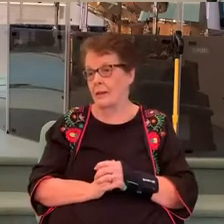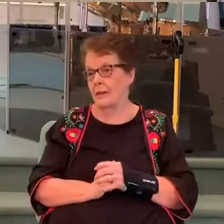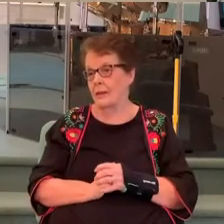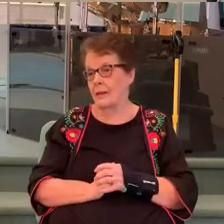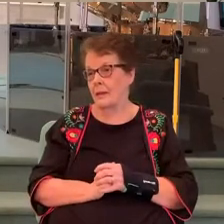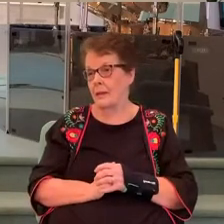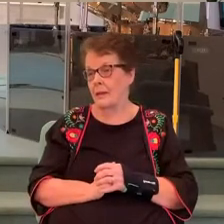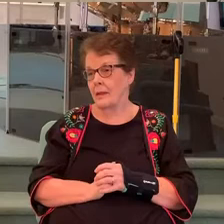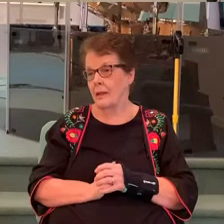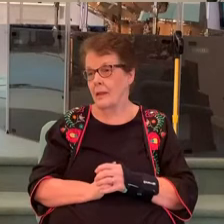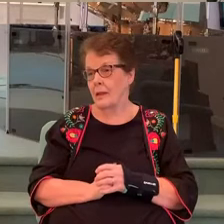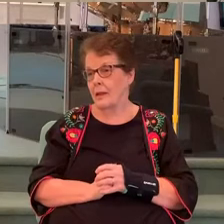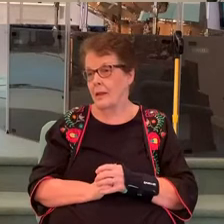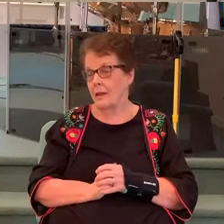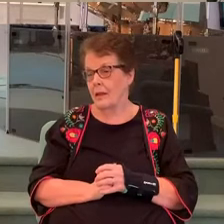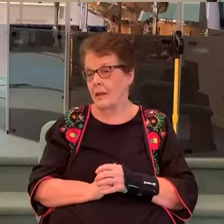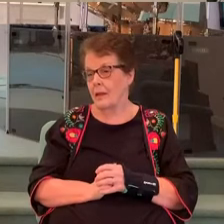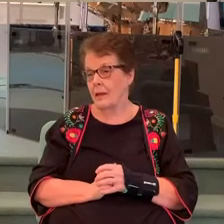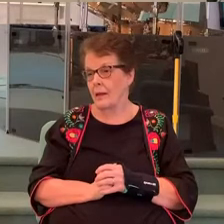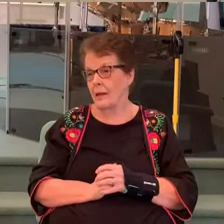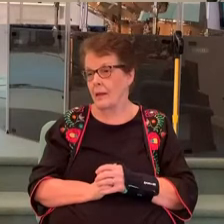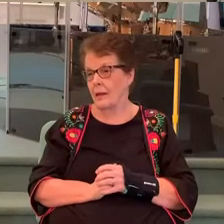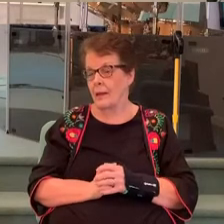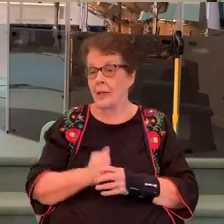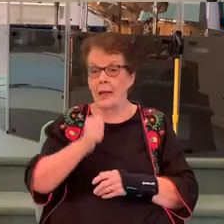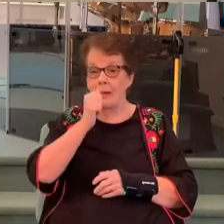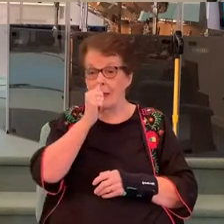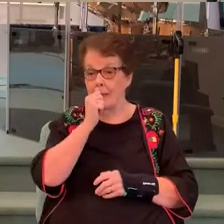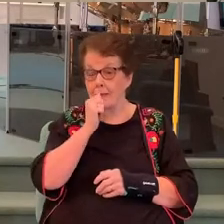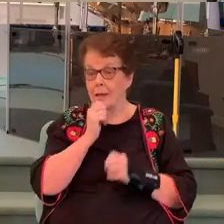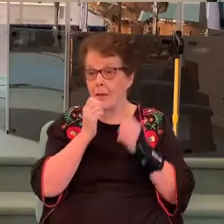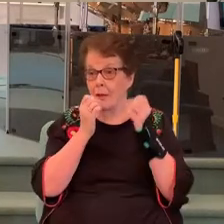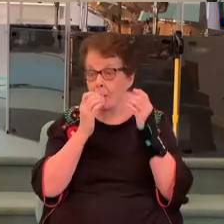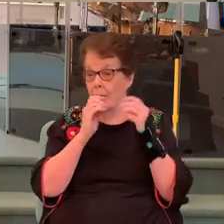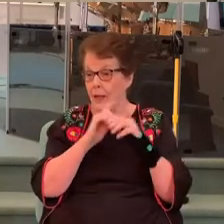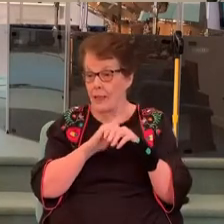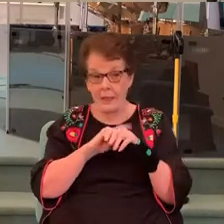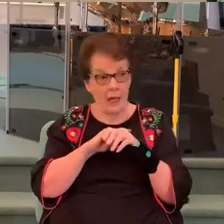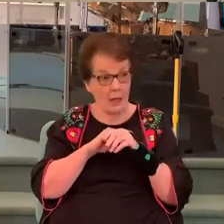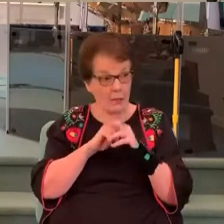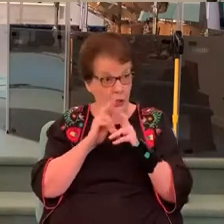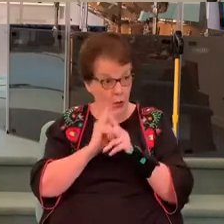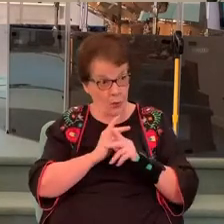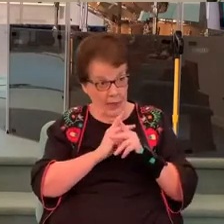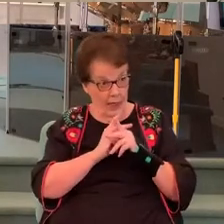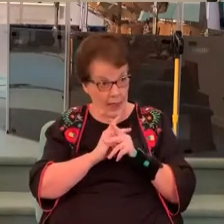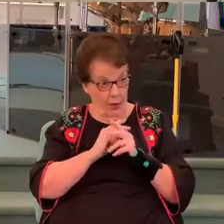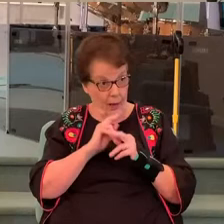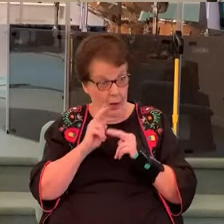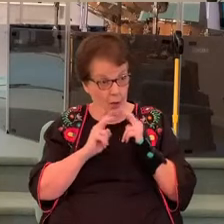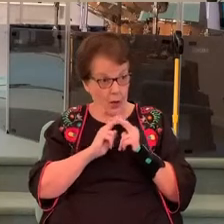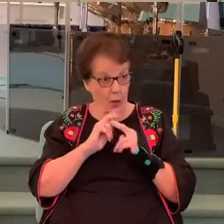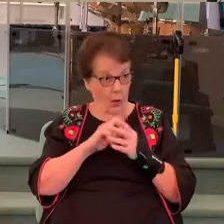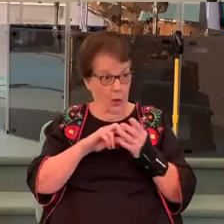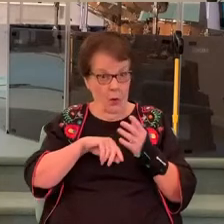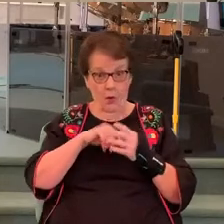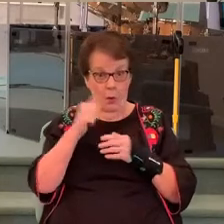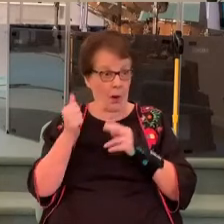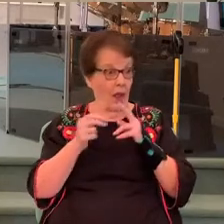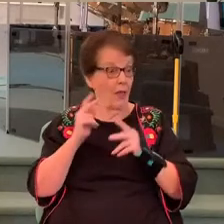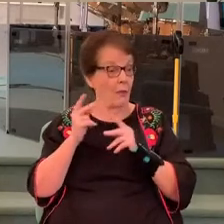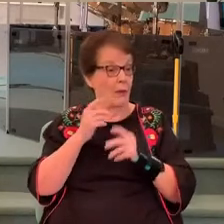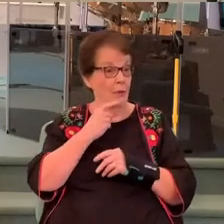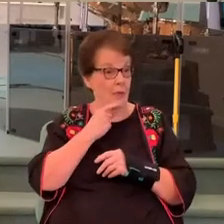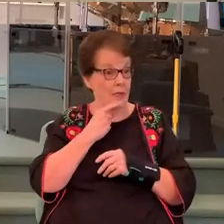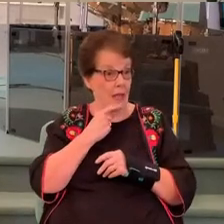the very antithesis of that, because in suffering, oftentimes, we care more about what other people have to say to us than the comfort and the